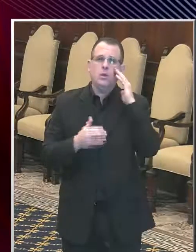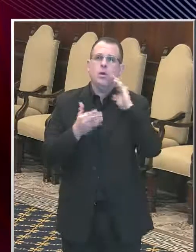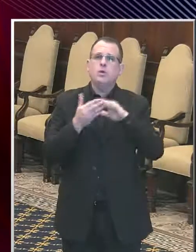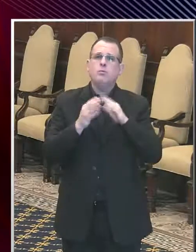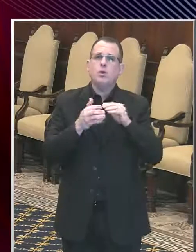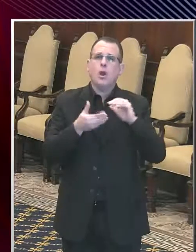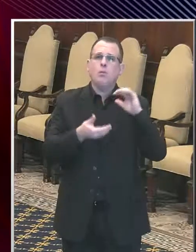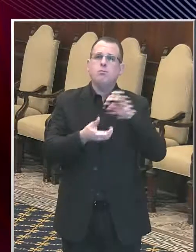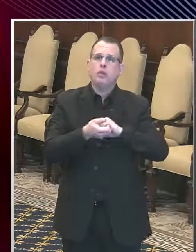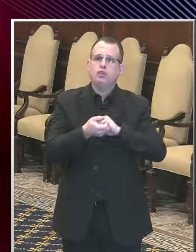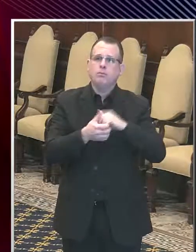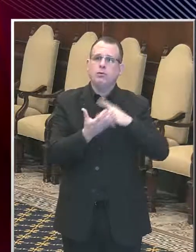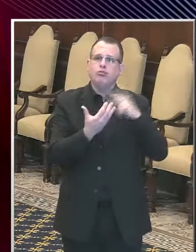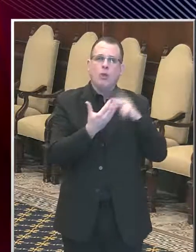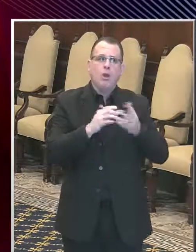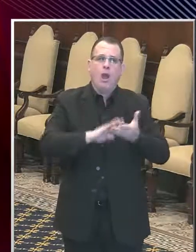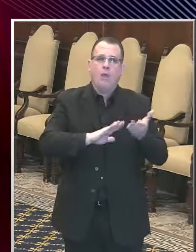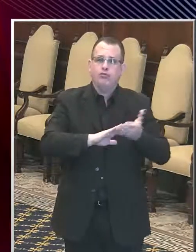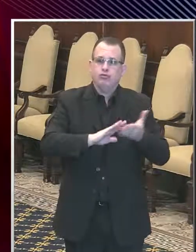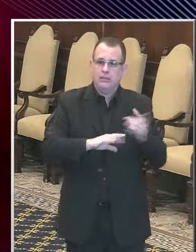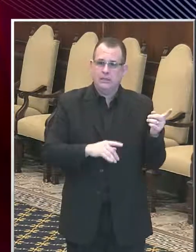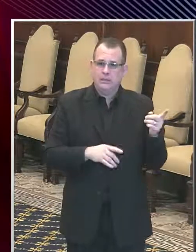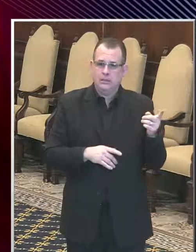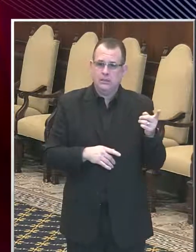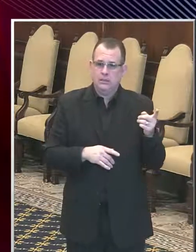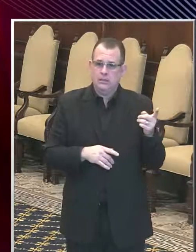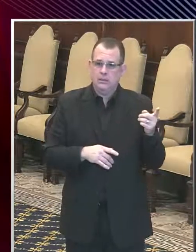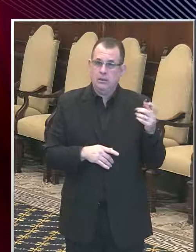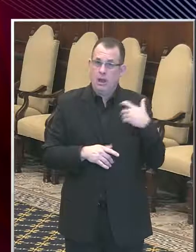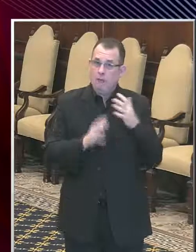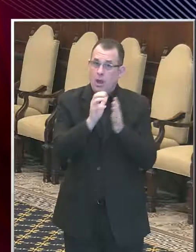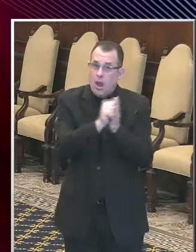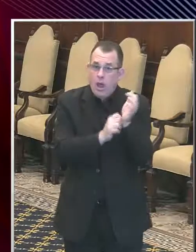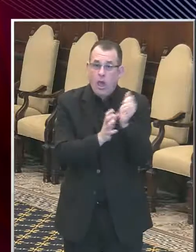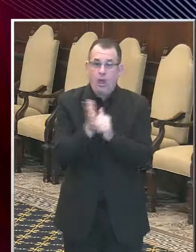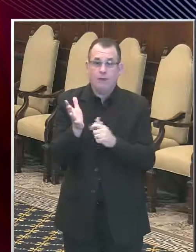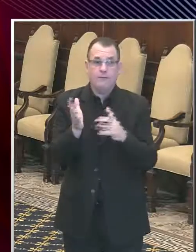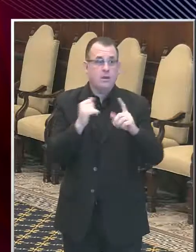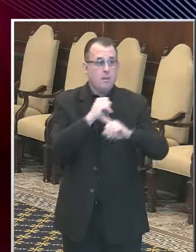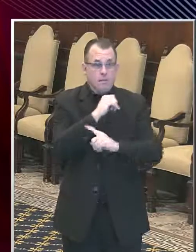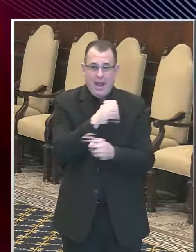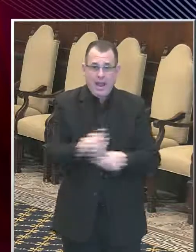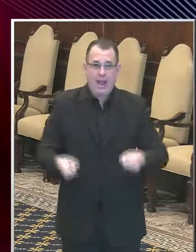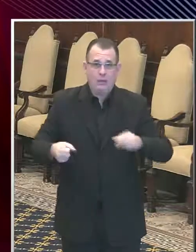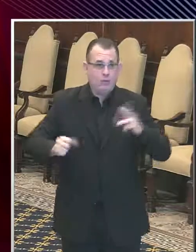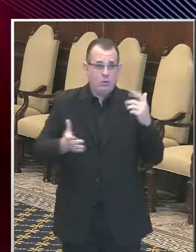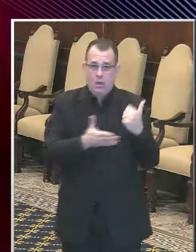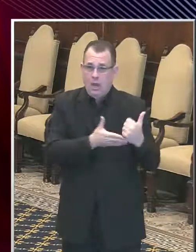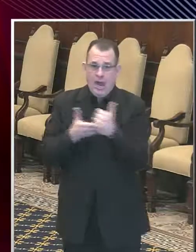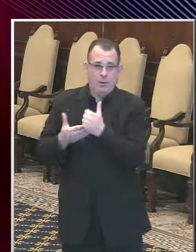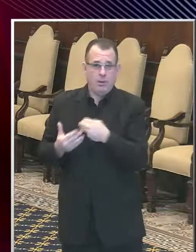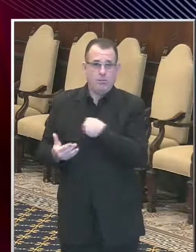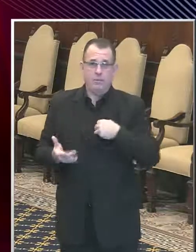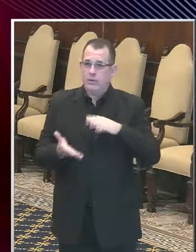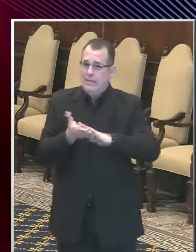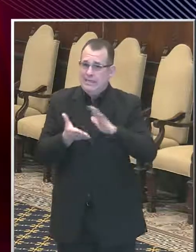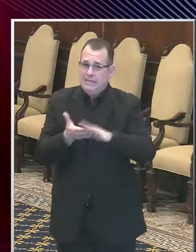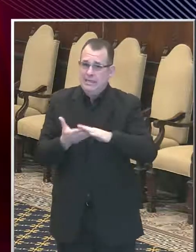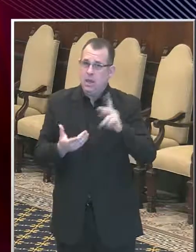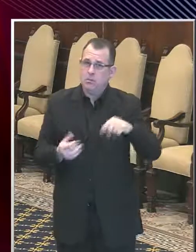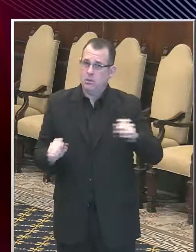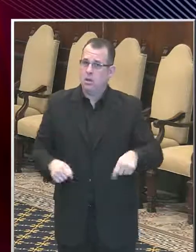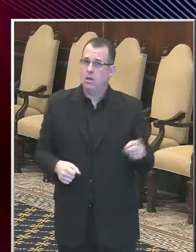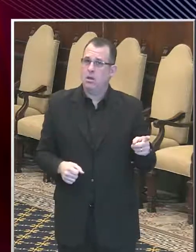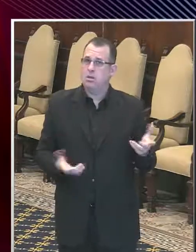tools, trash bags, gloves, etc., for communities to pick up litter, and then makes arrangements to pick up that